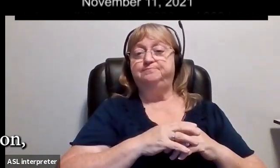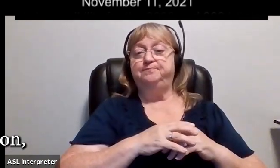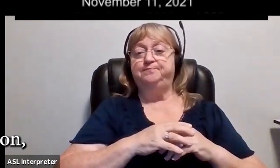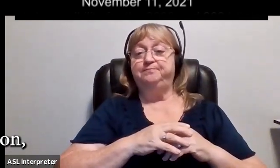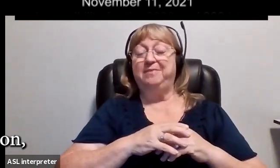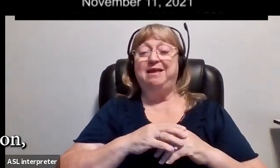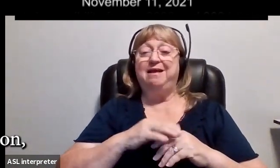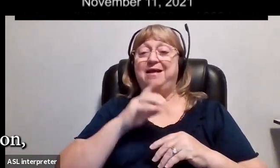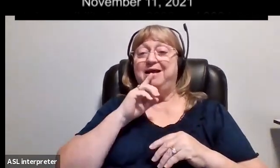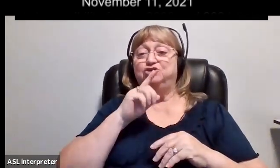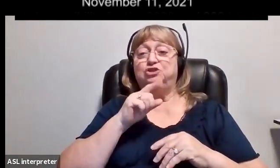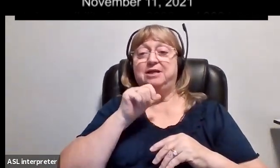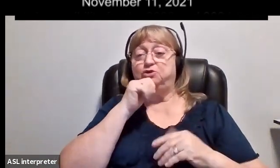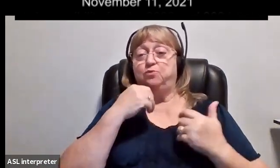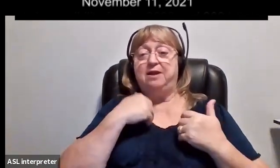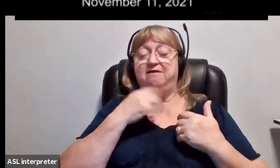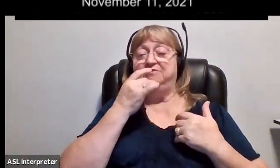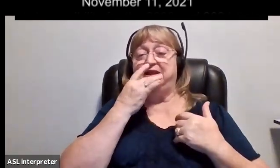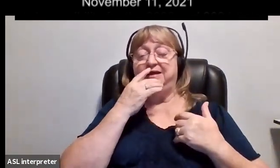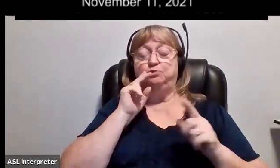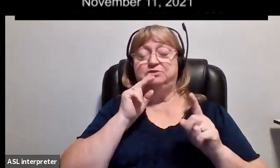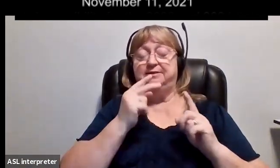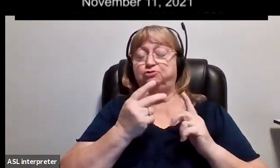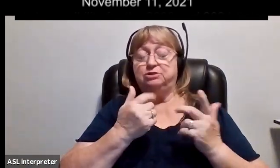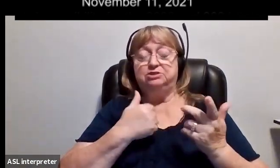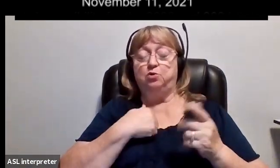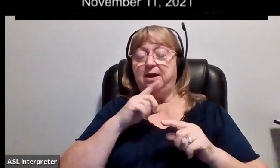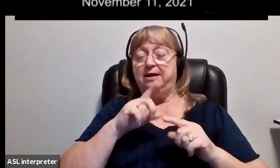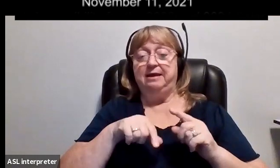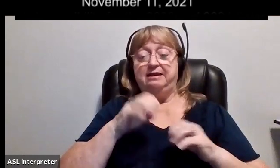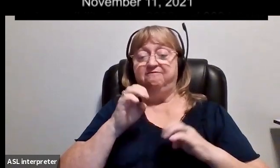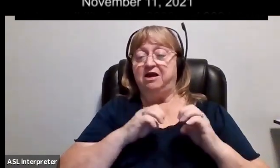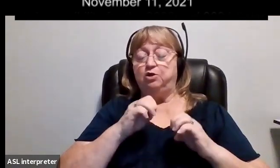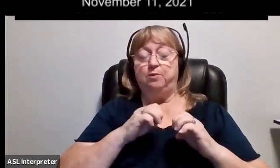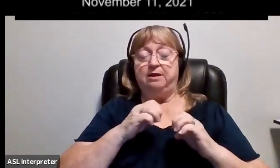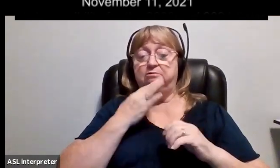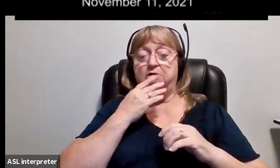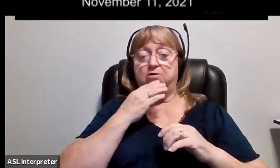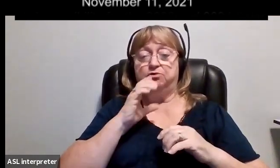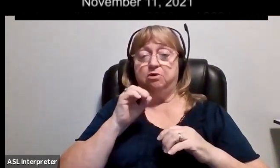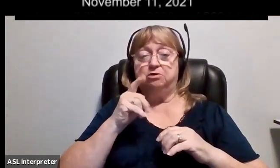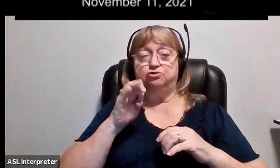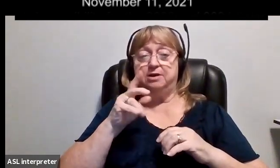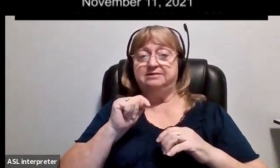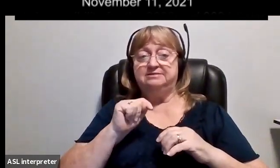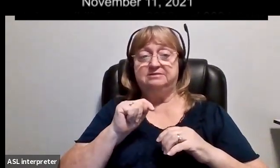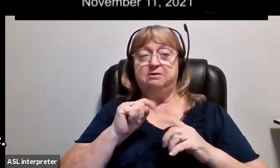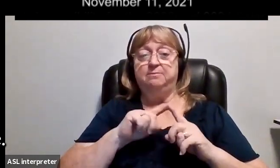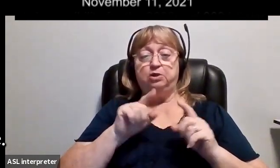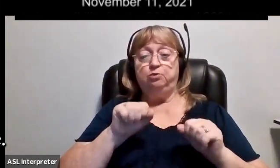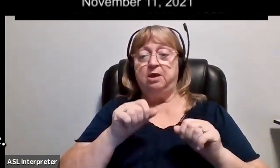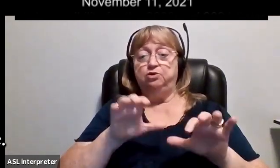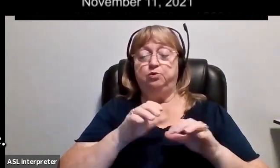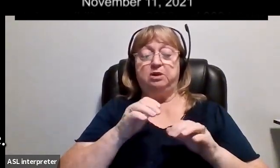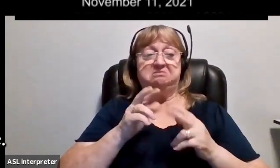not have light perception, so I actually cannot evaluate color contrast, but my understanding is you can do it either way, white